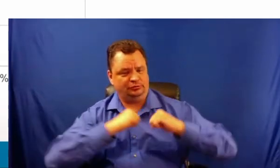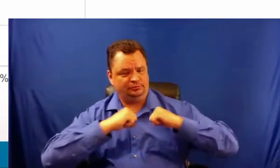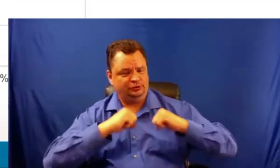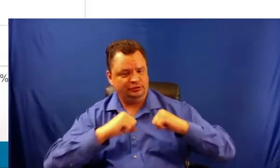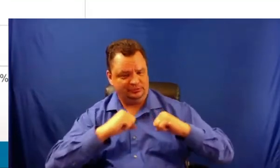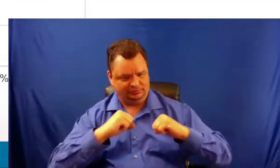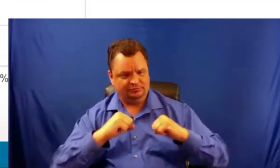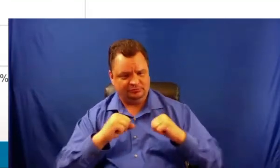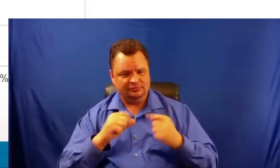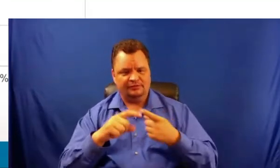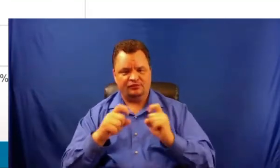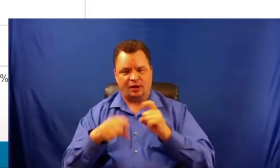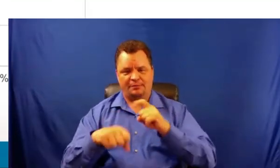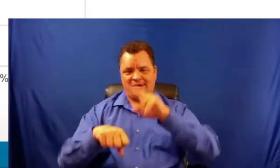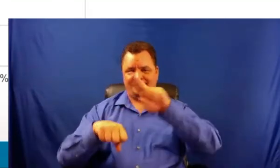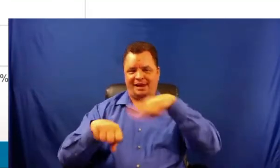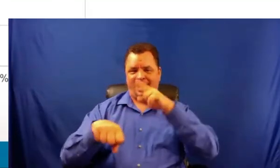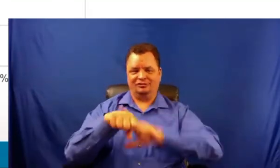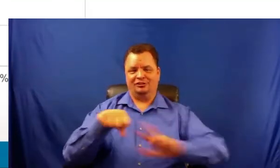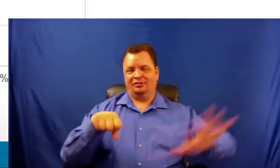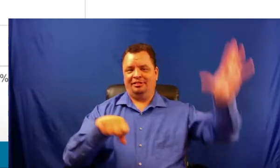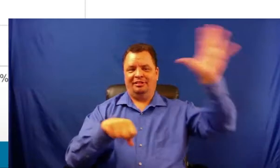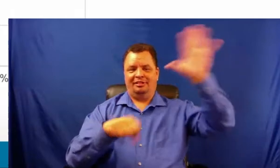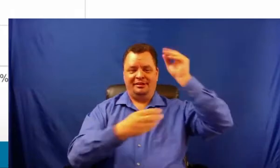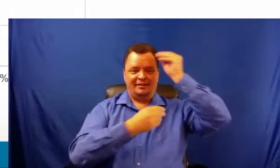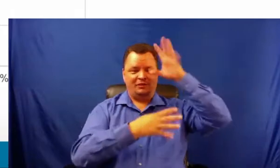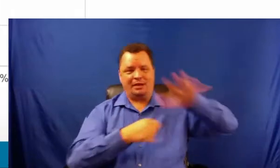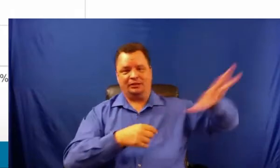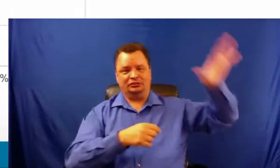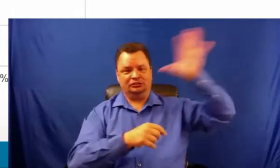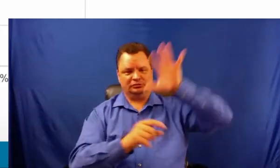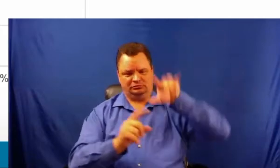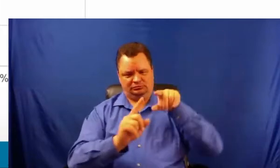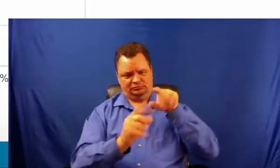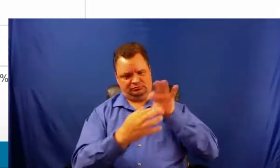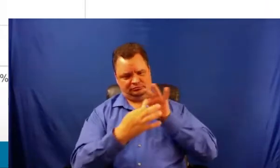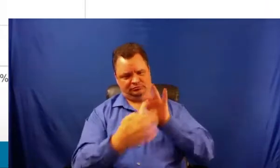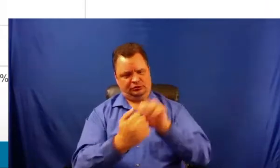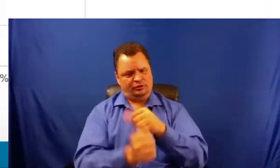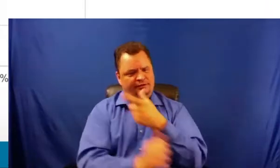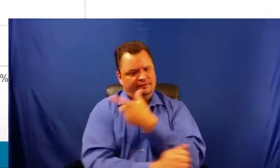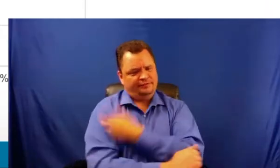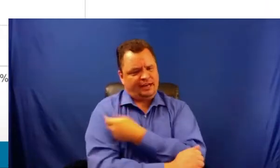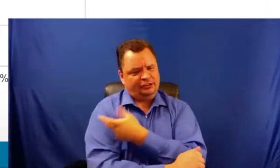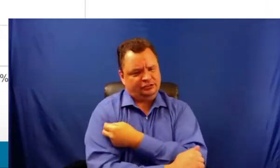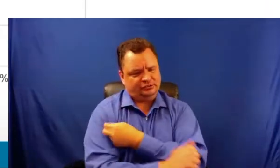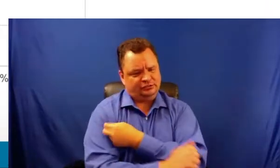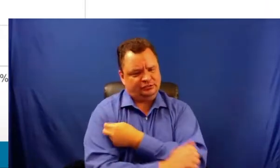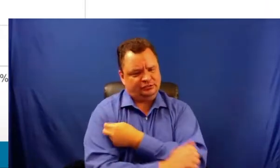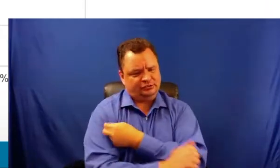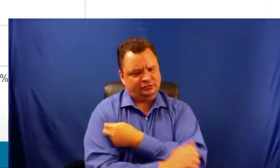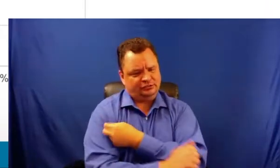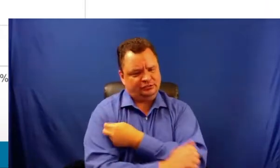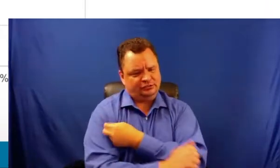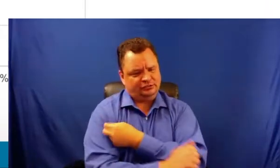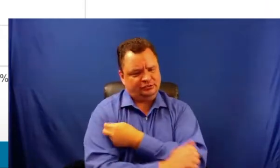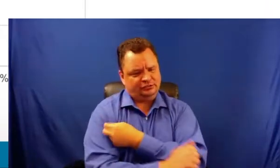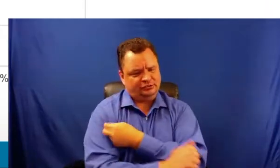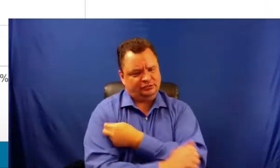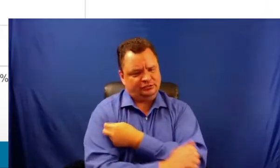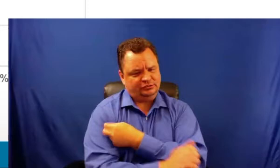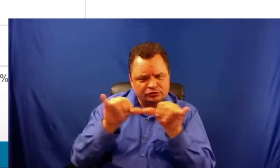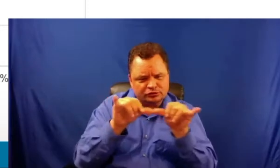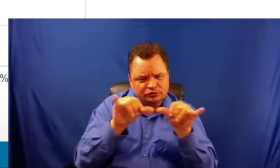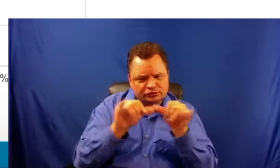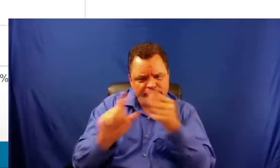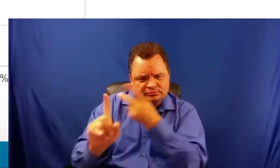it's vaccine-induced immunity. So when we take all these together, we're only measuring here the vaccine-induced immunity, or one aspect of it, right, the